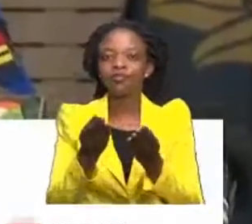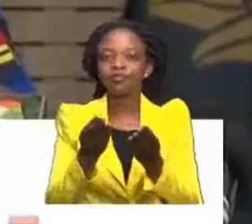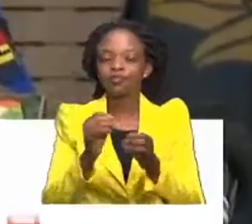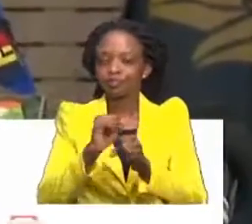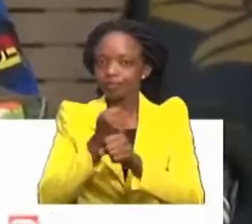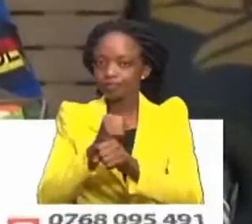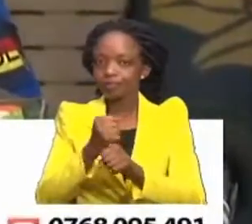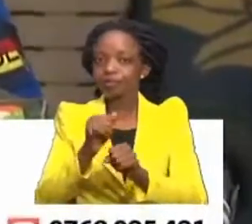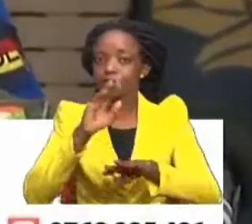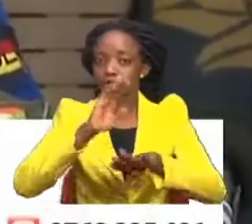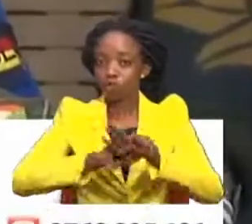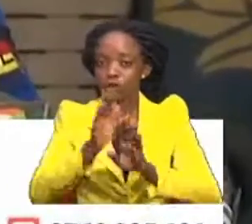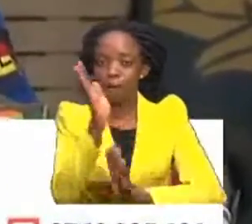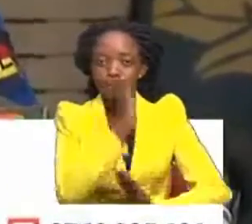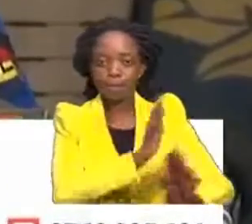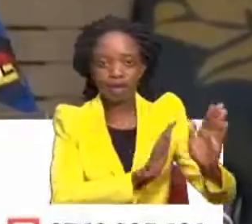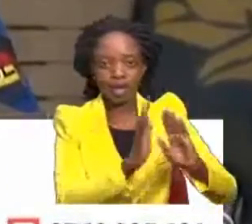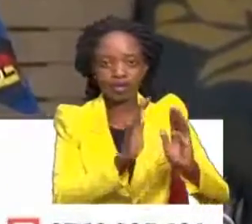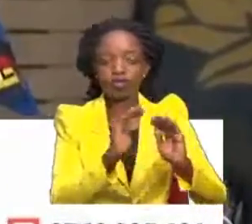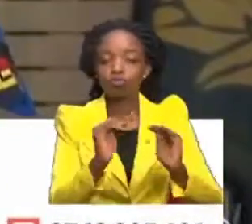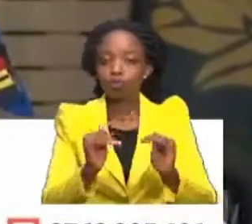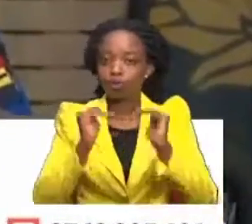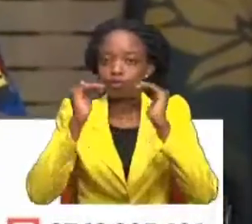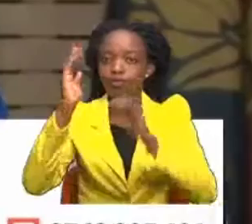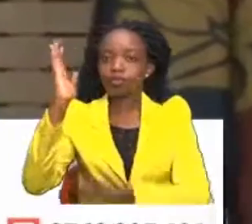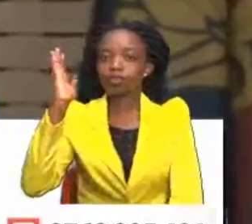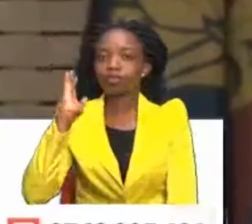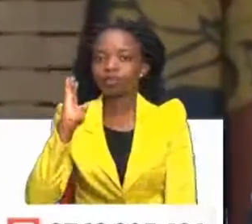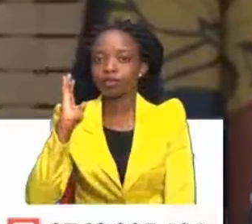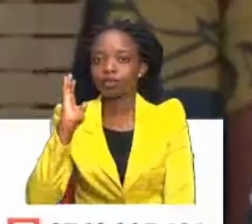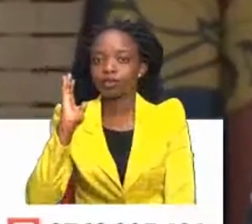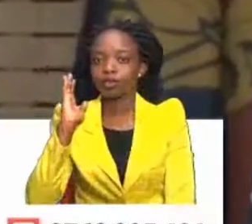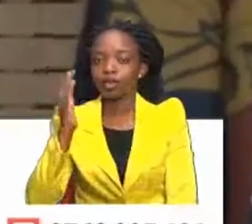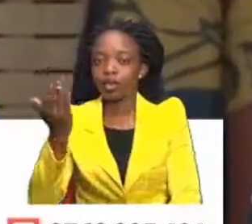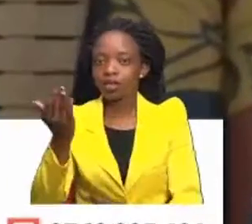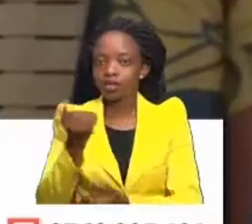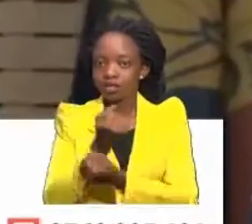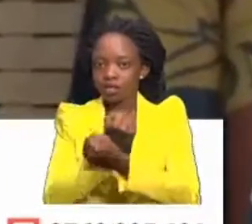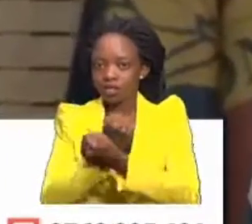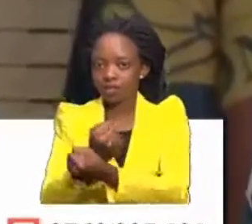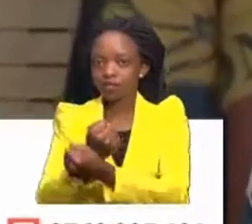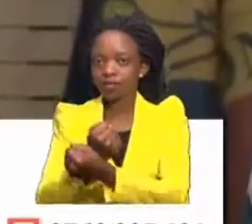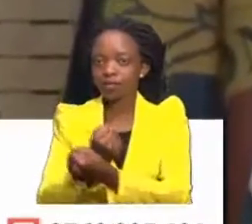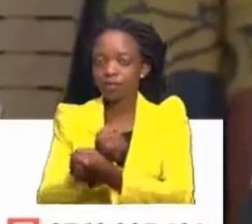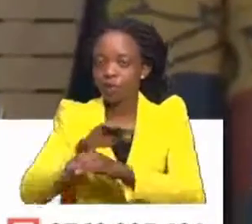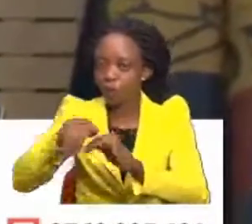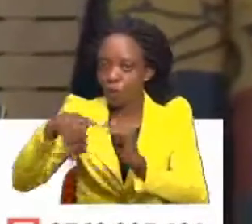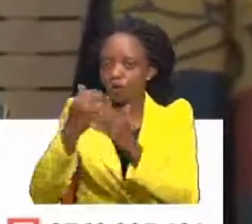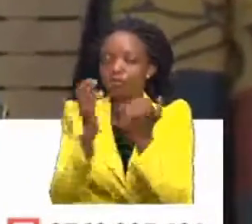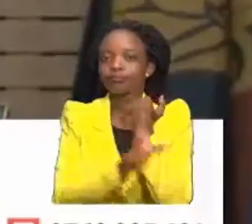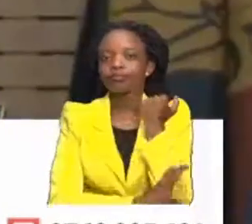adequate arrangement to enhance the security and safety throughout the country.